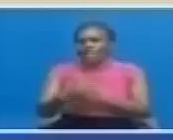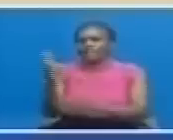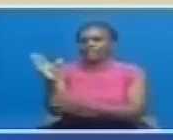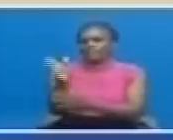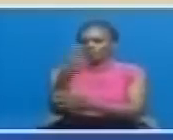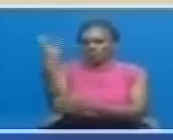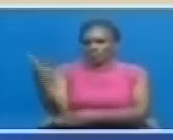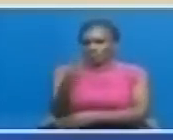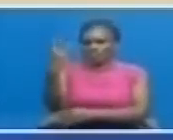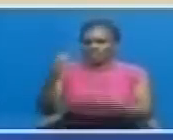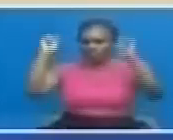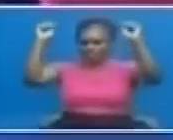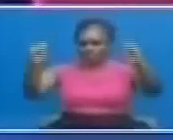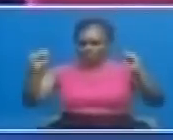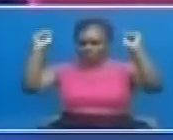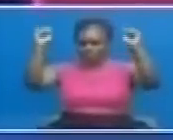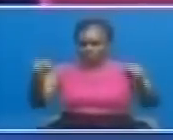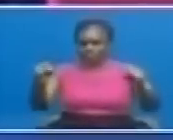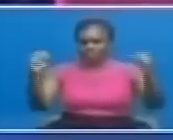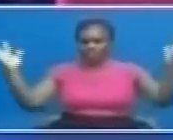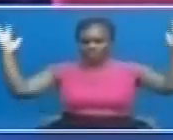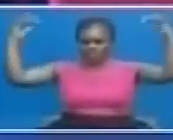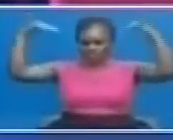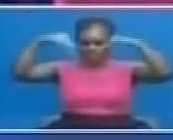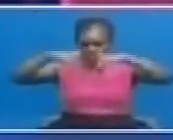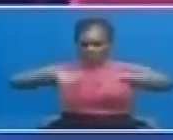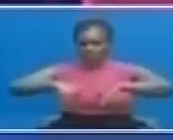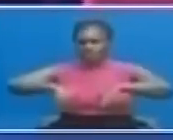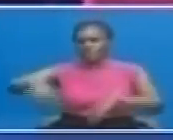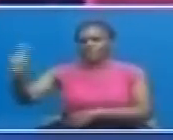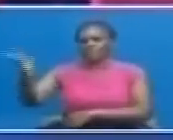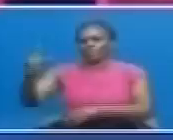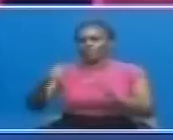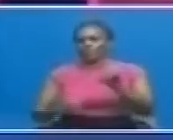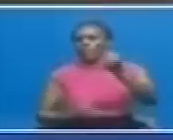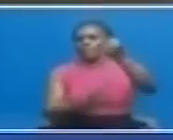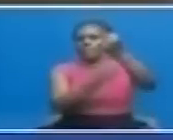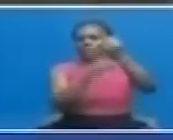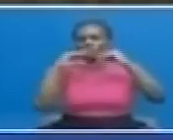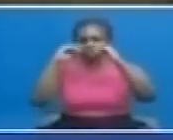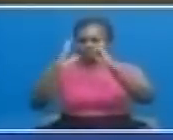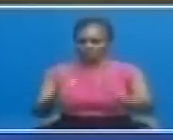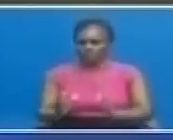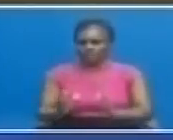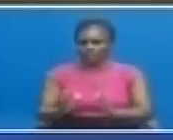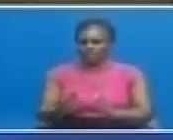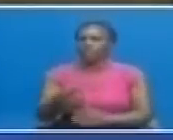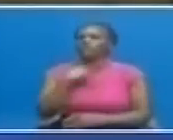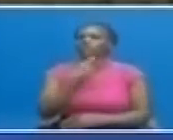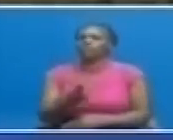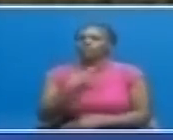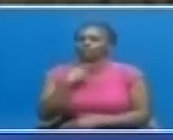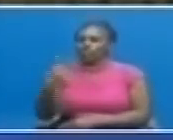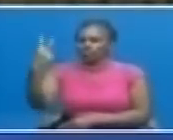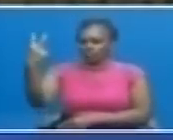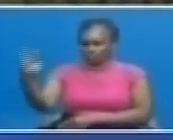hold a demonstration which will culminate in a rally in Nairobi to show solidarity with the teachers. The Kenya Union of